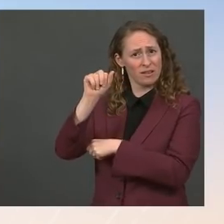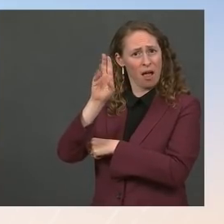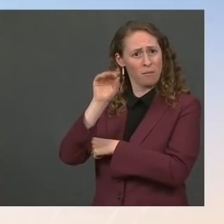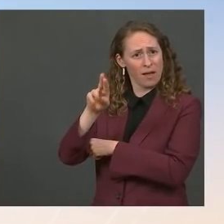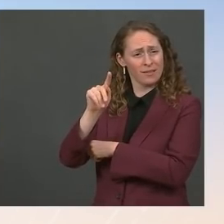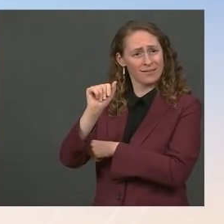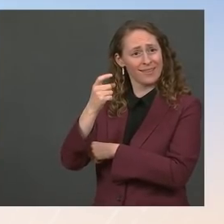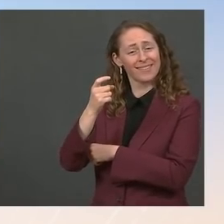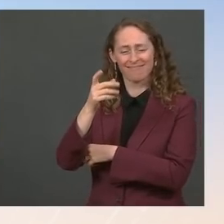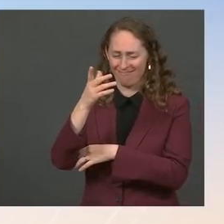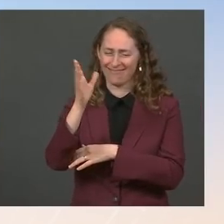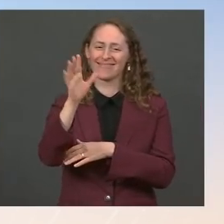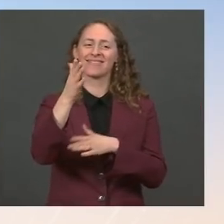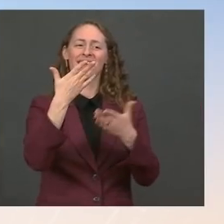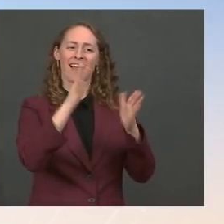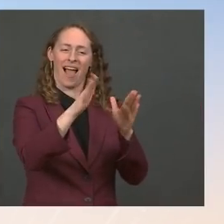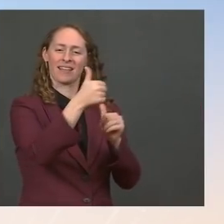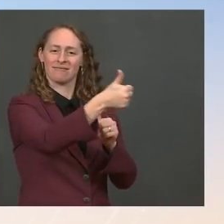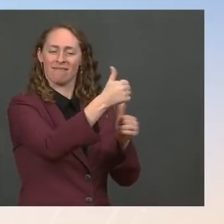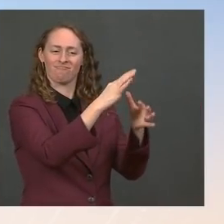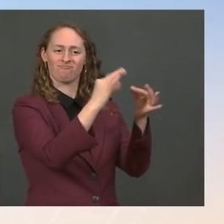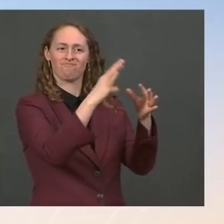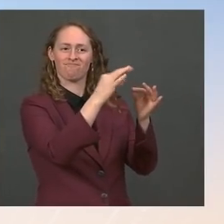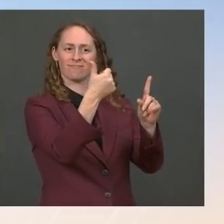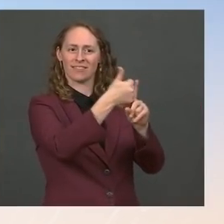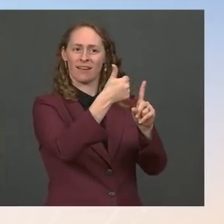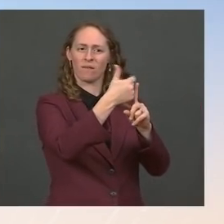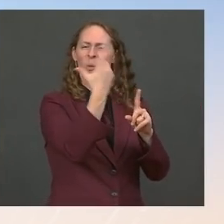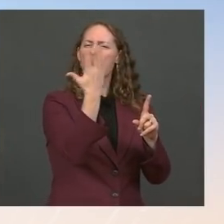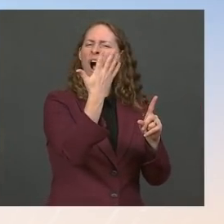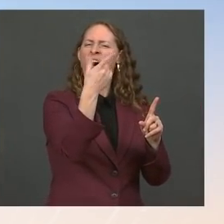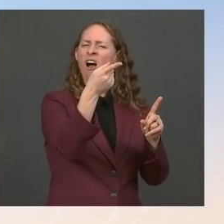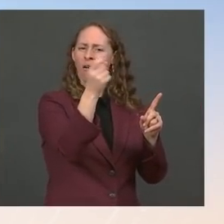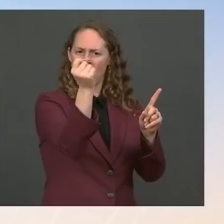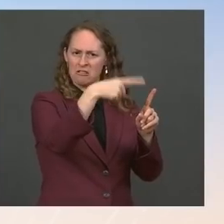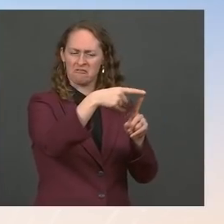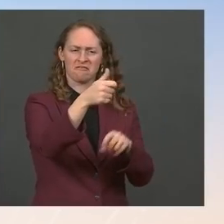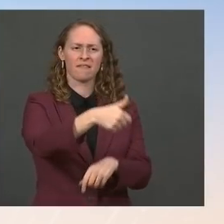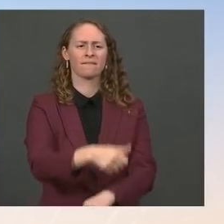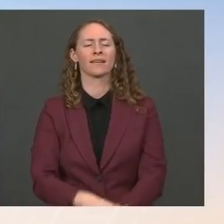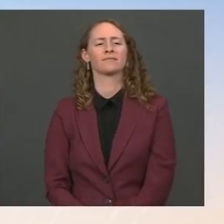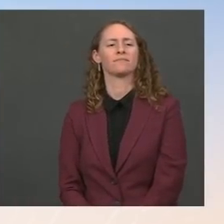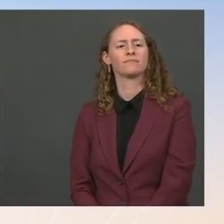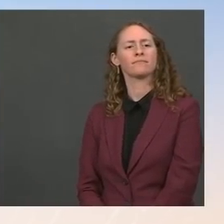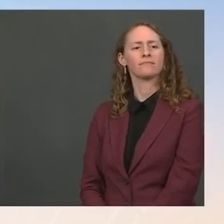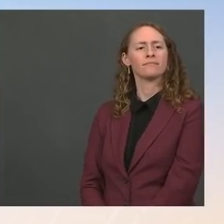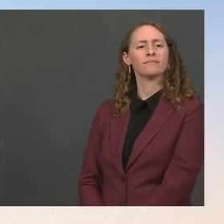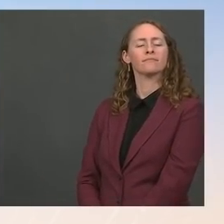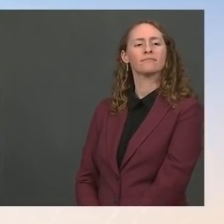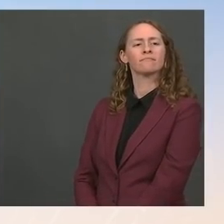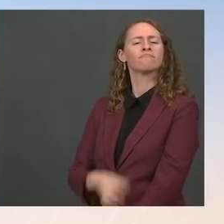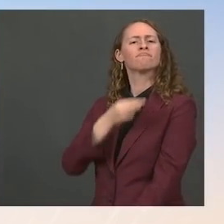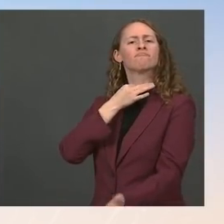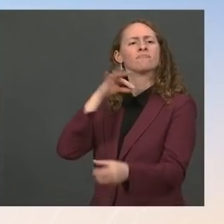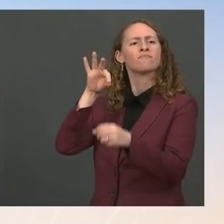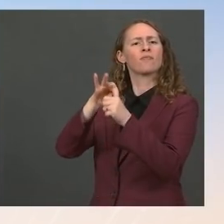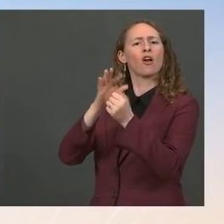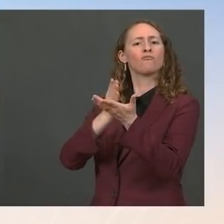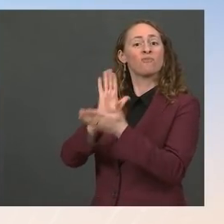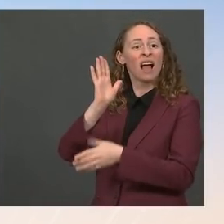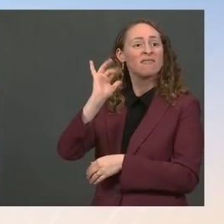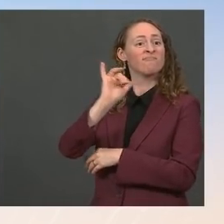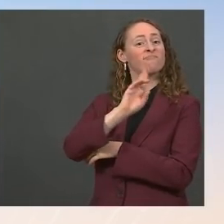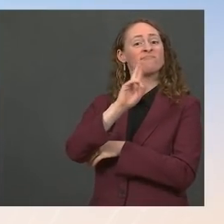Joe Manchin speak for himself on what he would and would not support. And on voting rights, you said if Republicans won't step forward, Democrats will have to come up